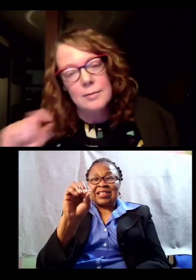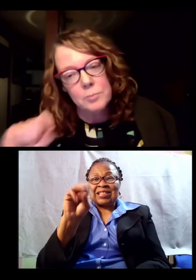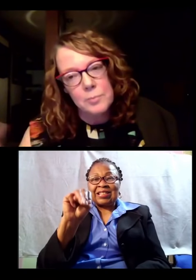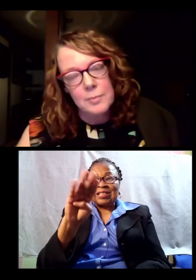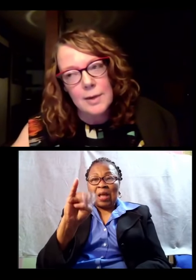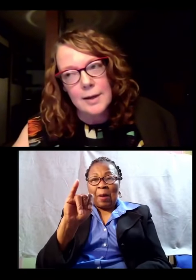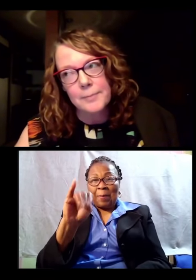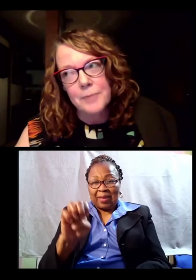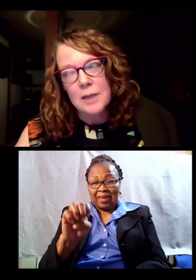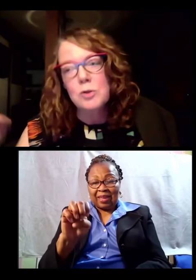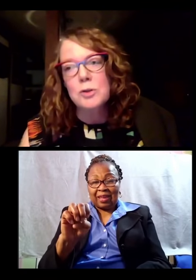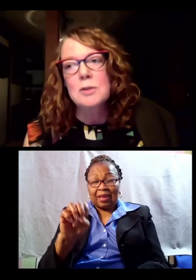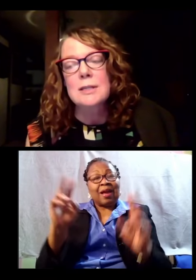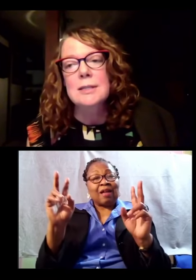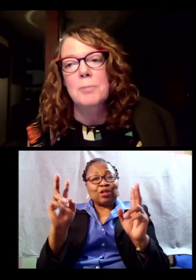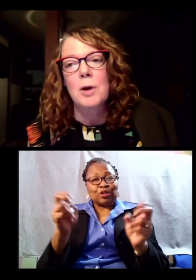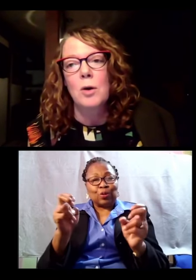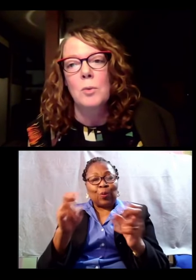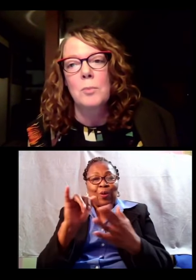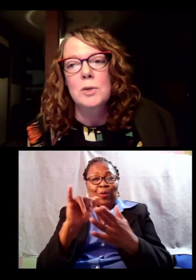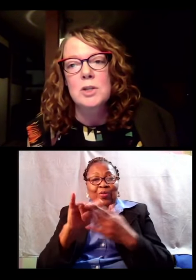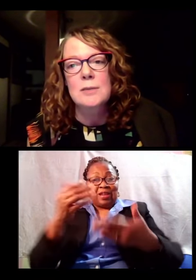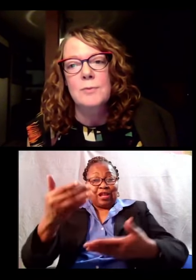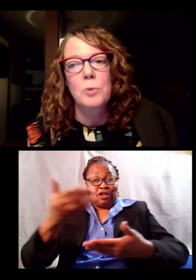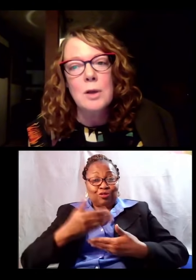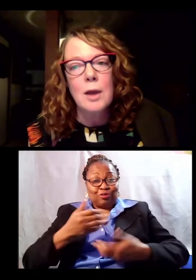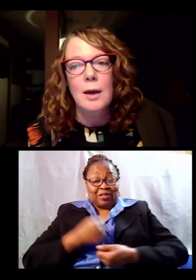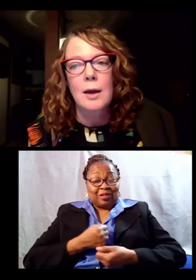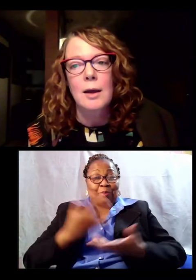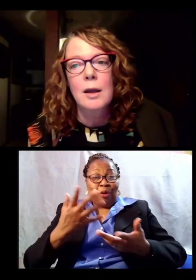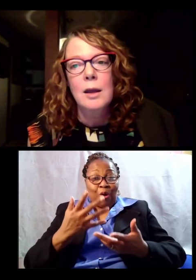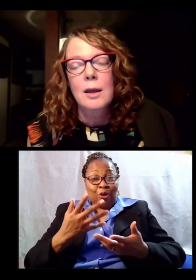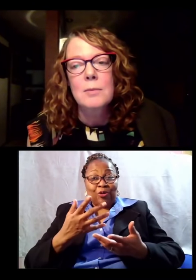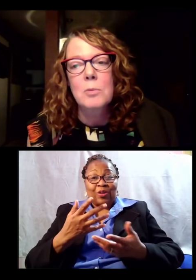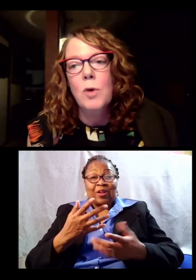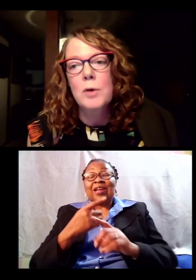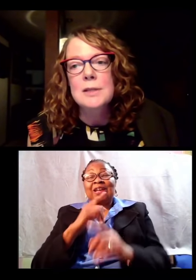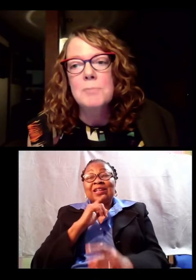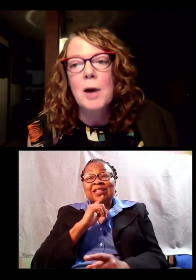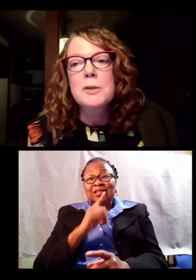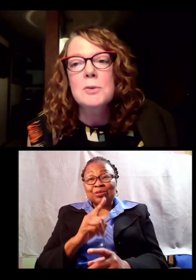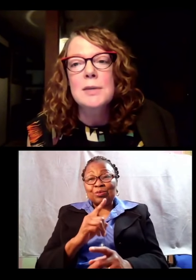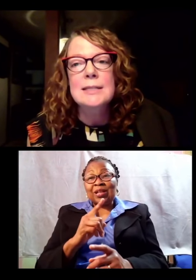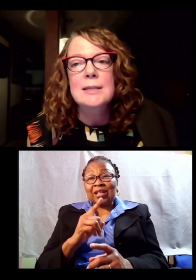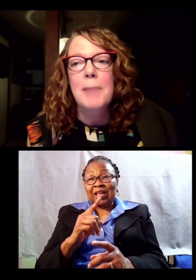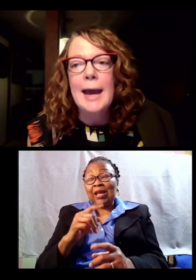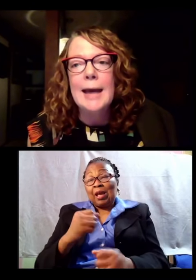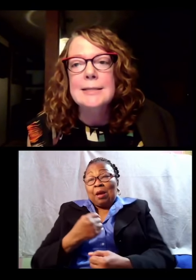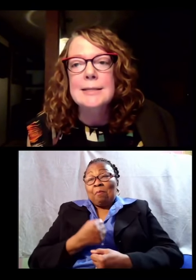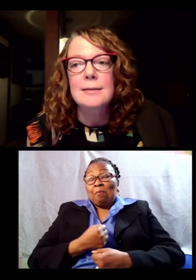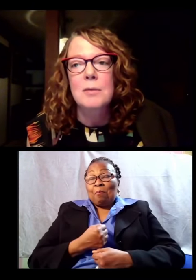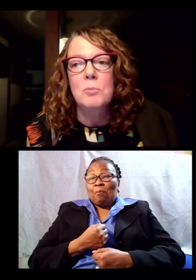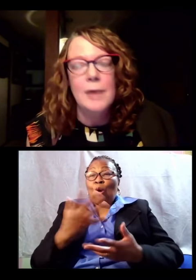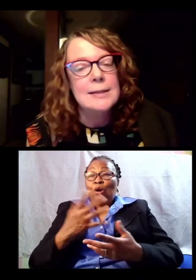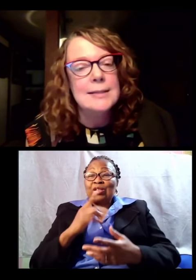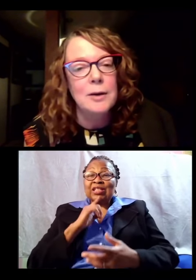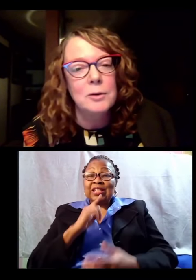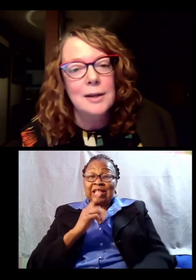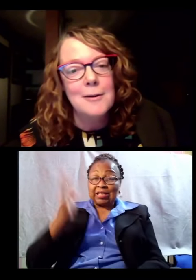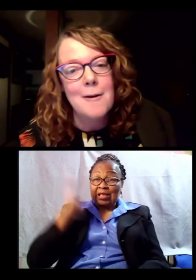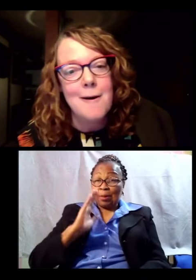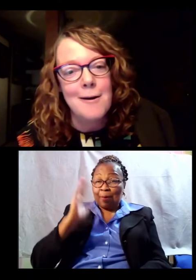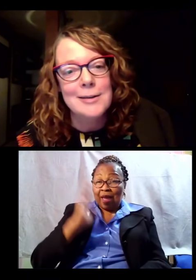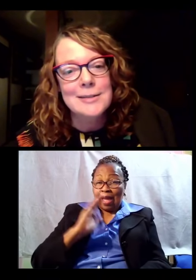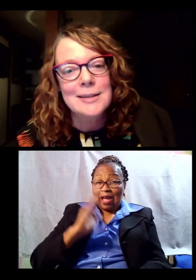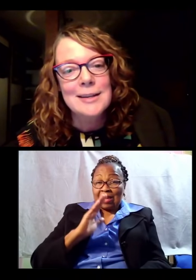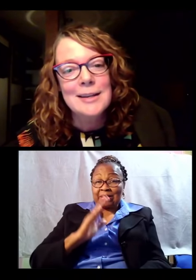that introduces the poem, which is from Rilke. The quote is, poetry is the past that breaks out